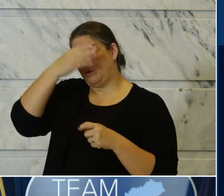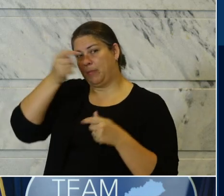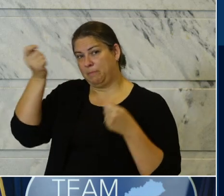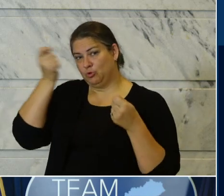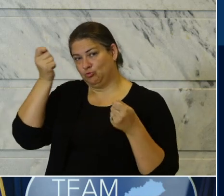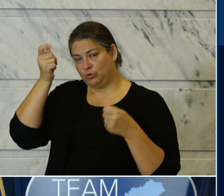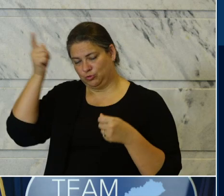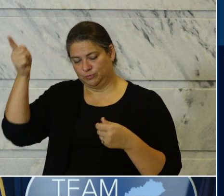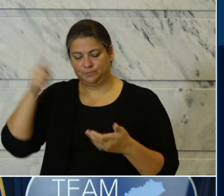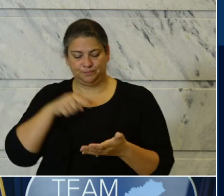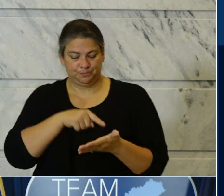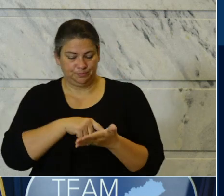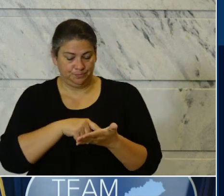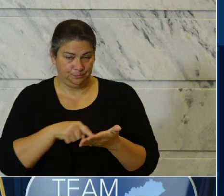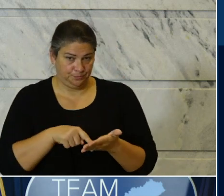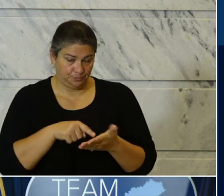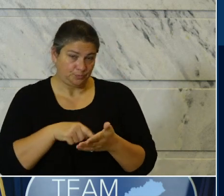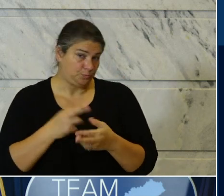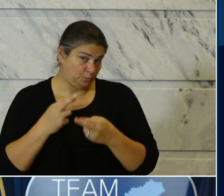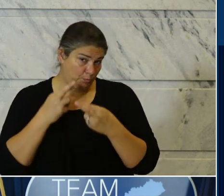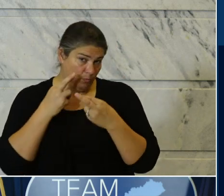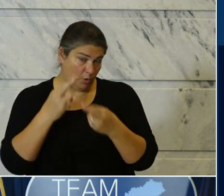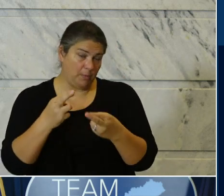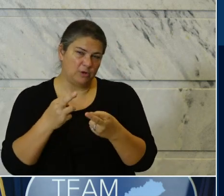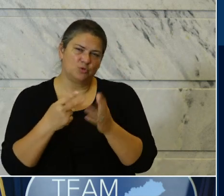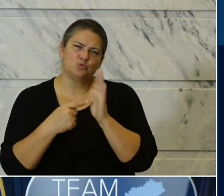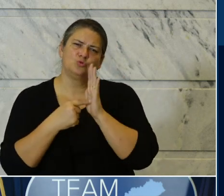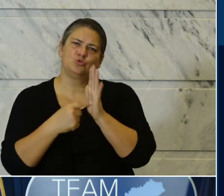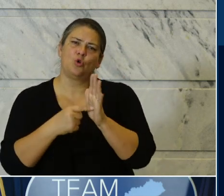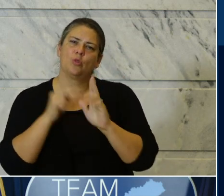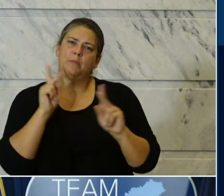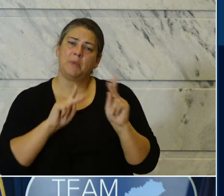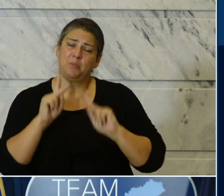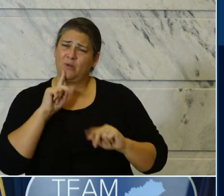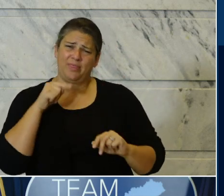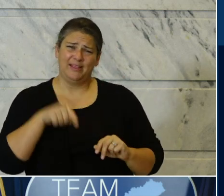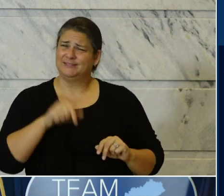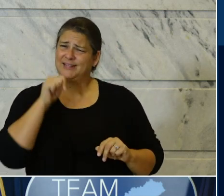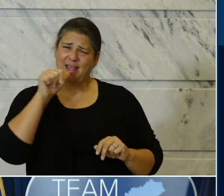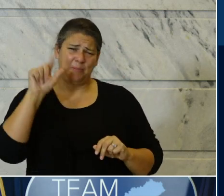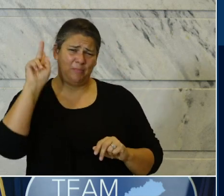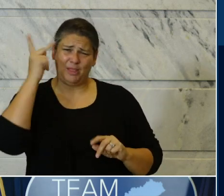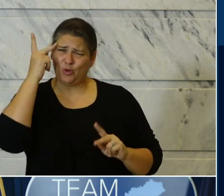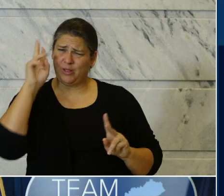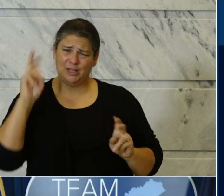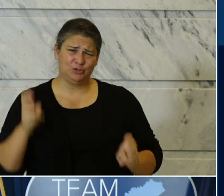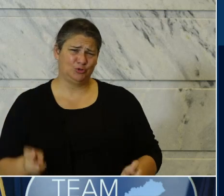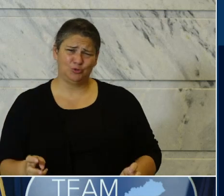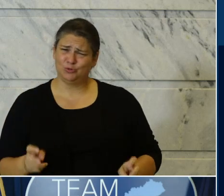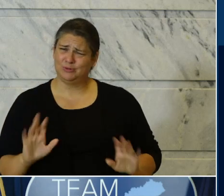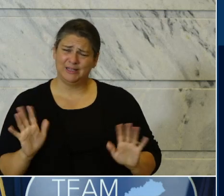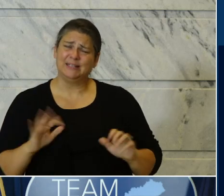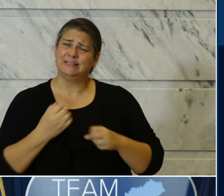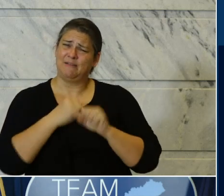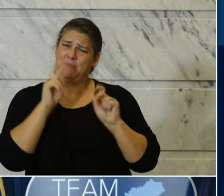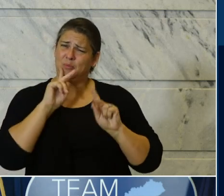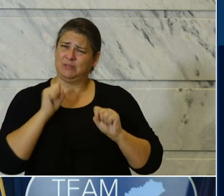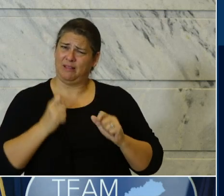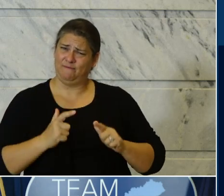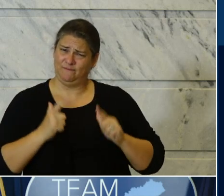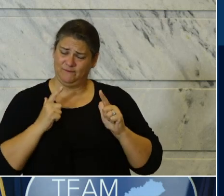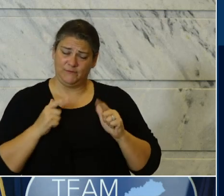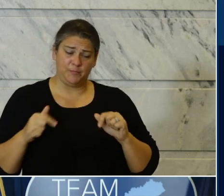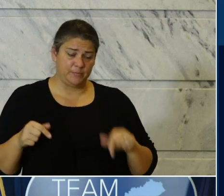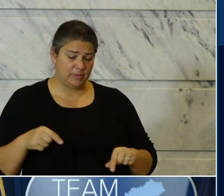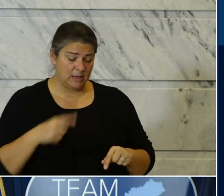that is in this report and the recommendations to show you that, folks, this isn't political. It just saves lives. This is their